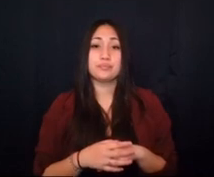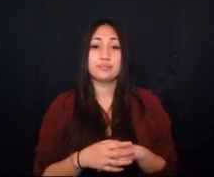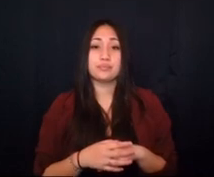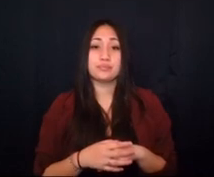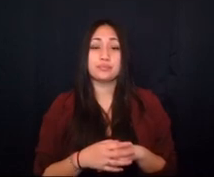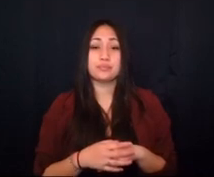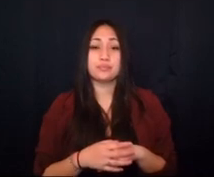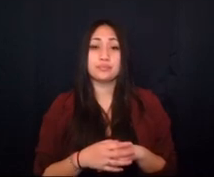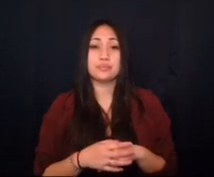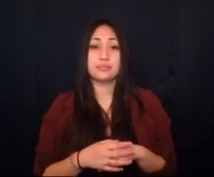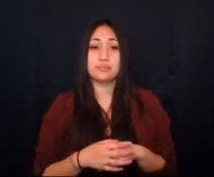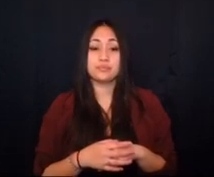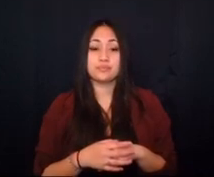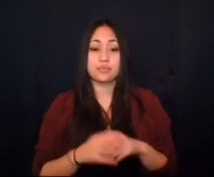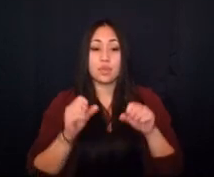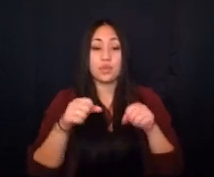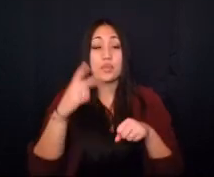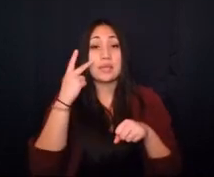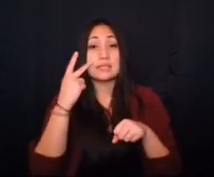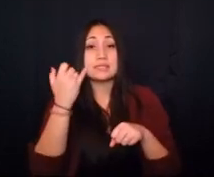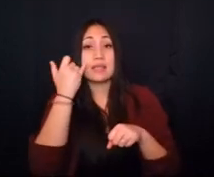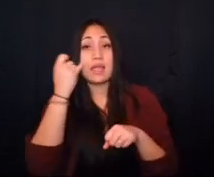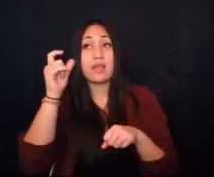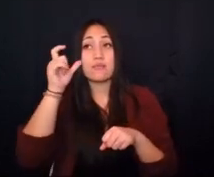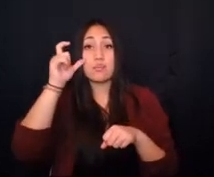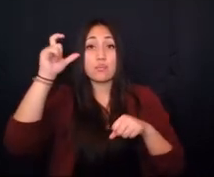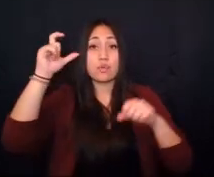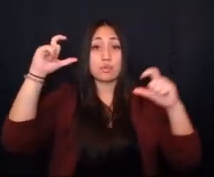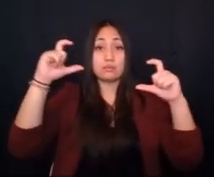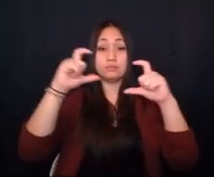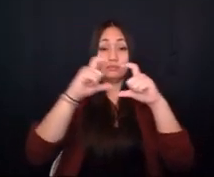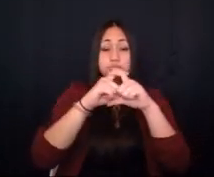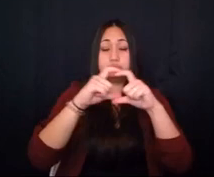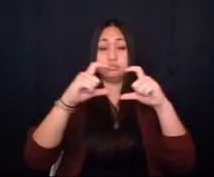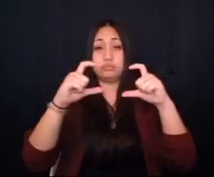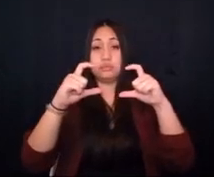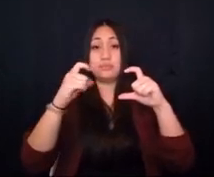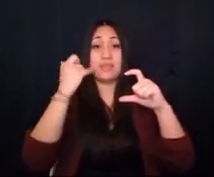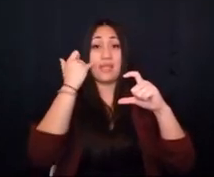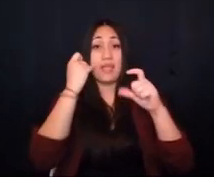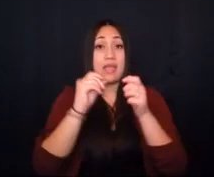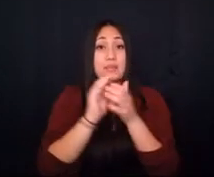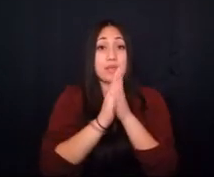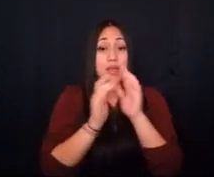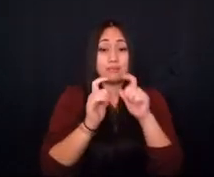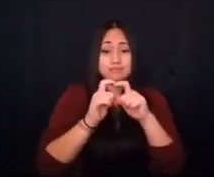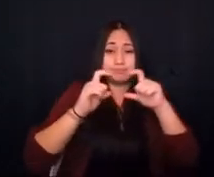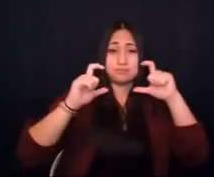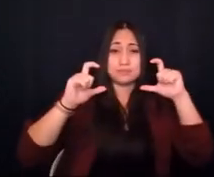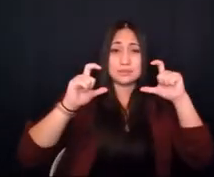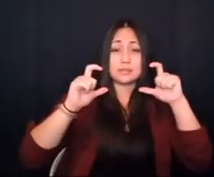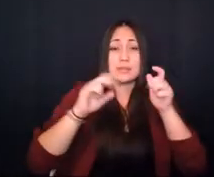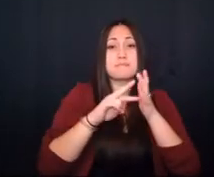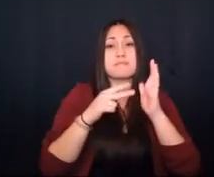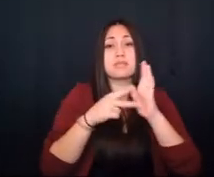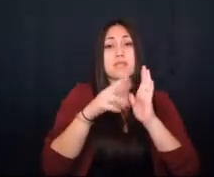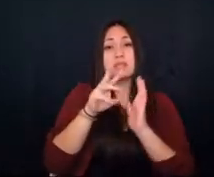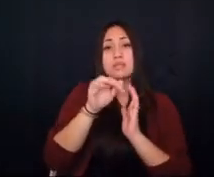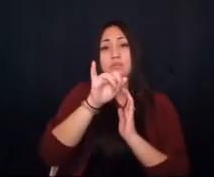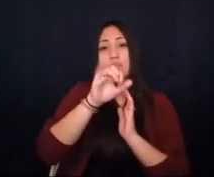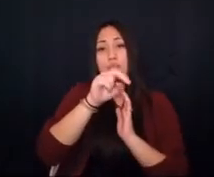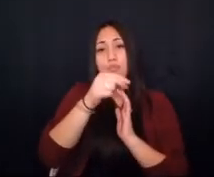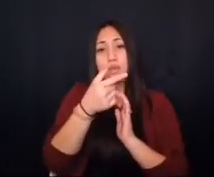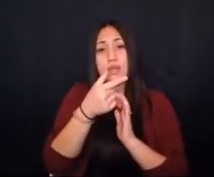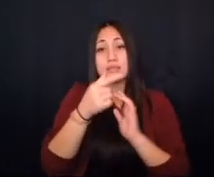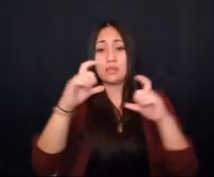or shrinks. When the visible part gets bigger, it's called waxing, and when it gets smaller, it's called waning. As the moon approaches the